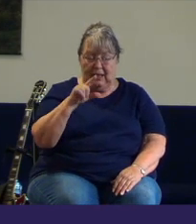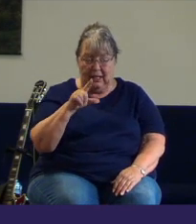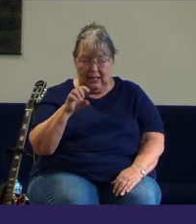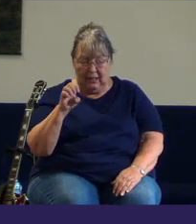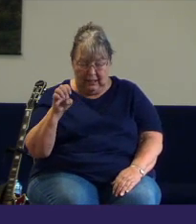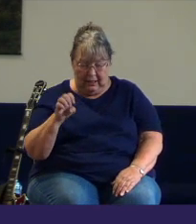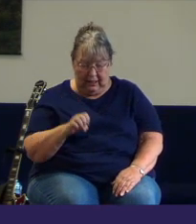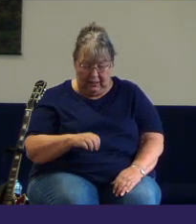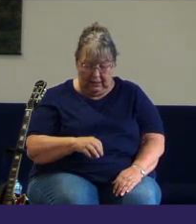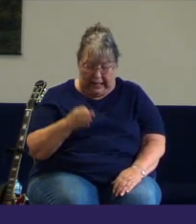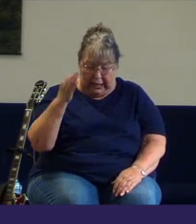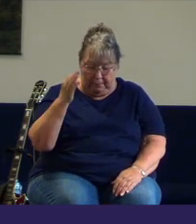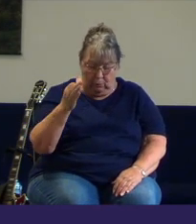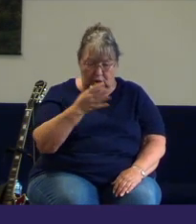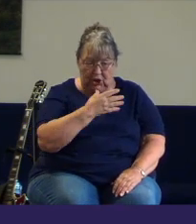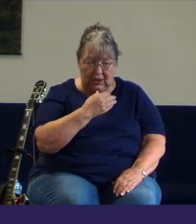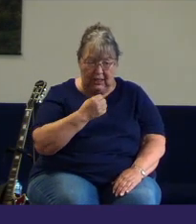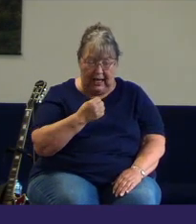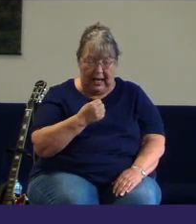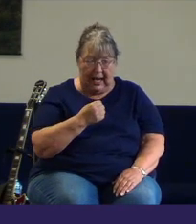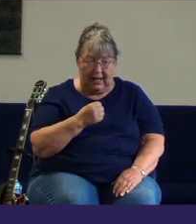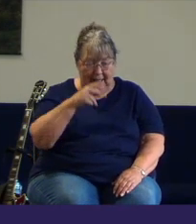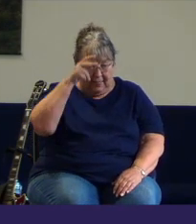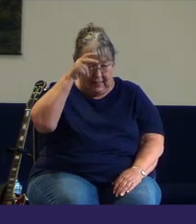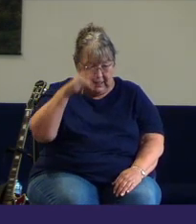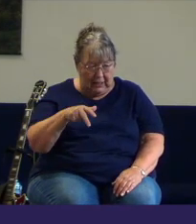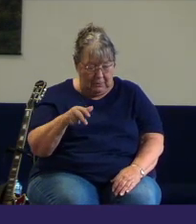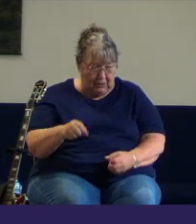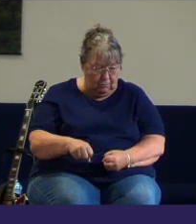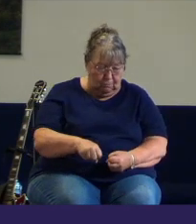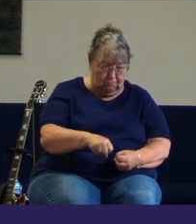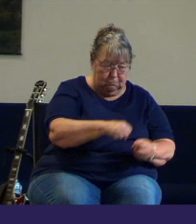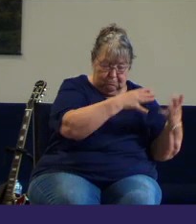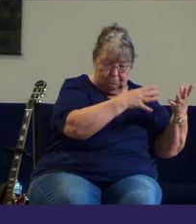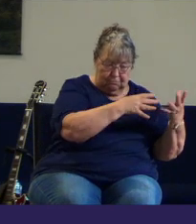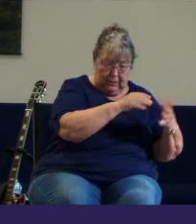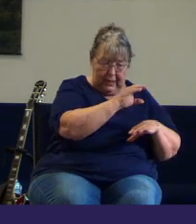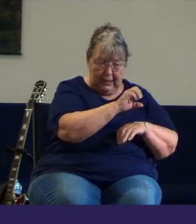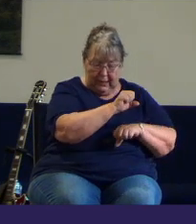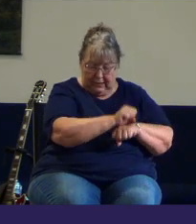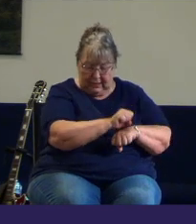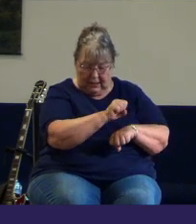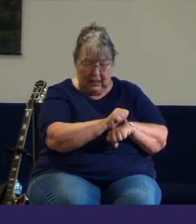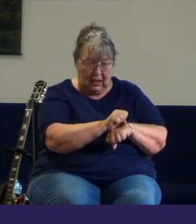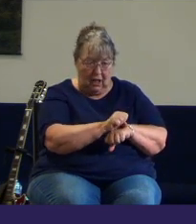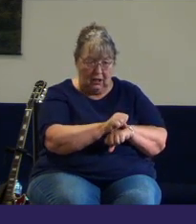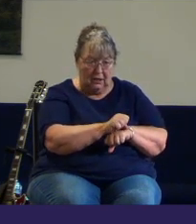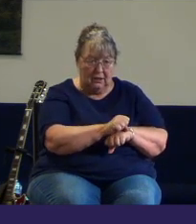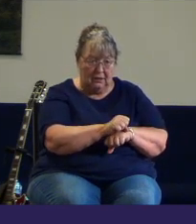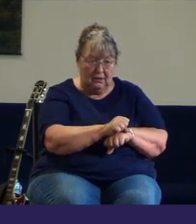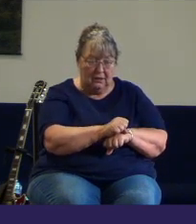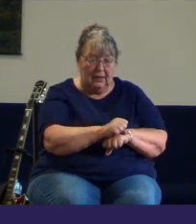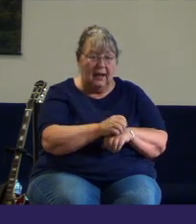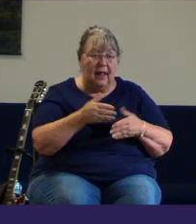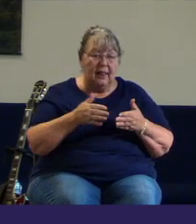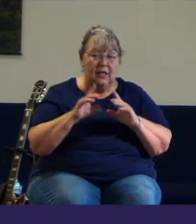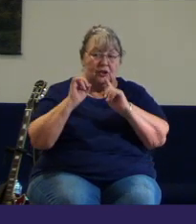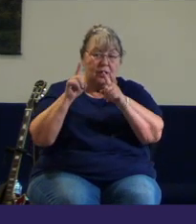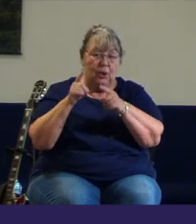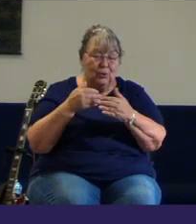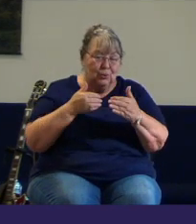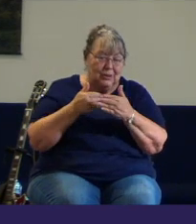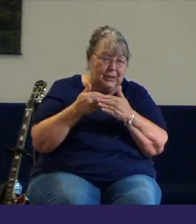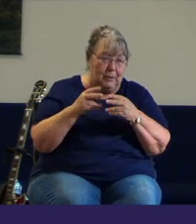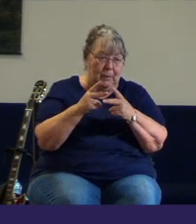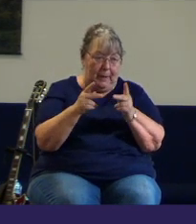and driving out demons. He traveled throughout Galilee. He said, let's go to the nearby places. He traveled throughout